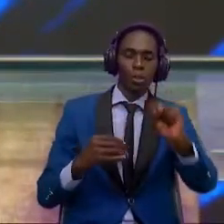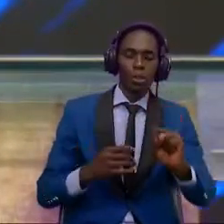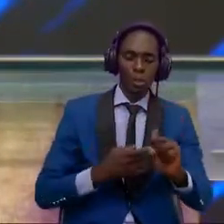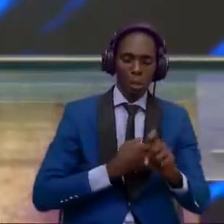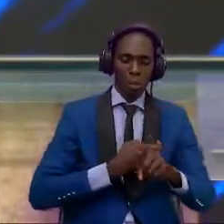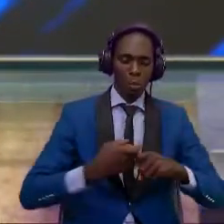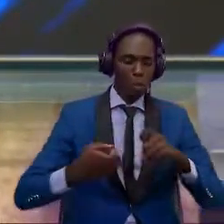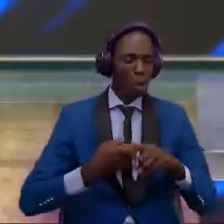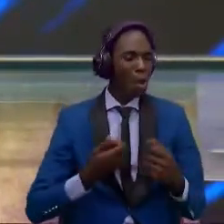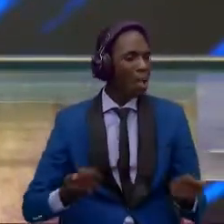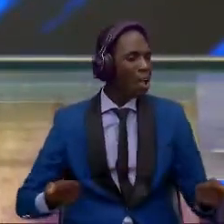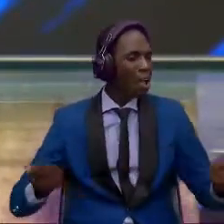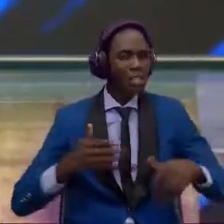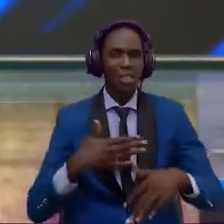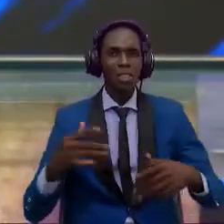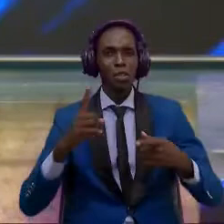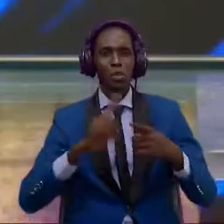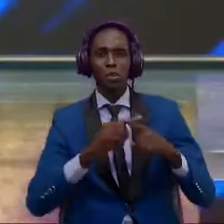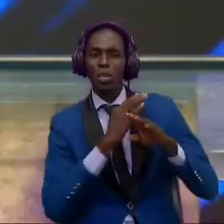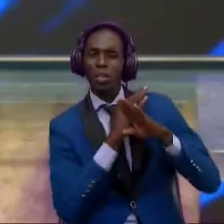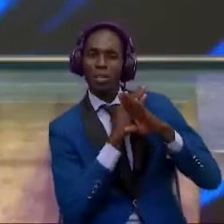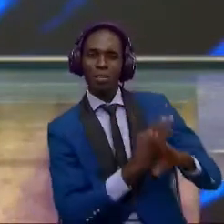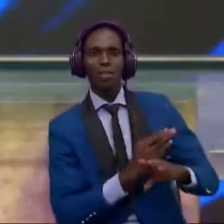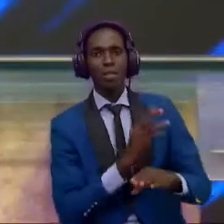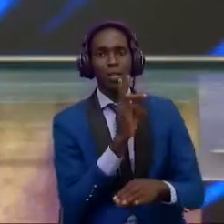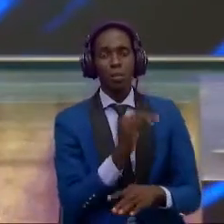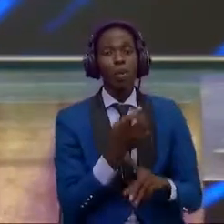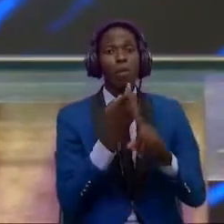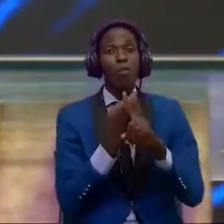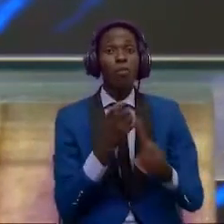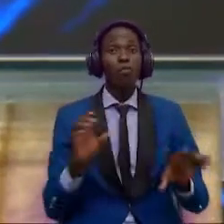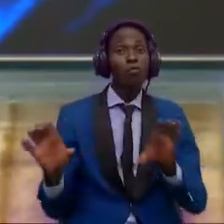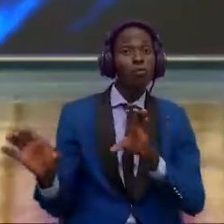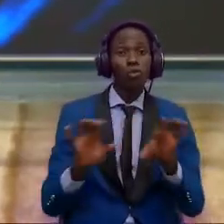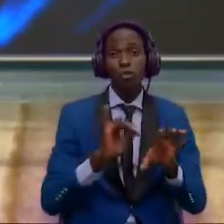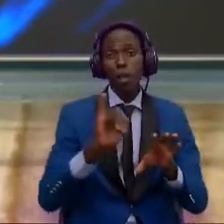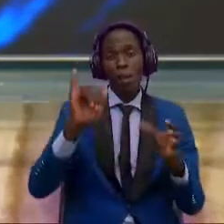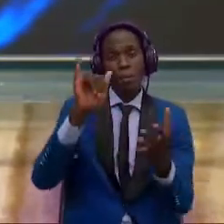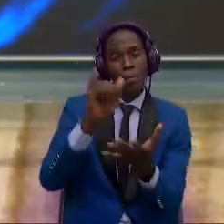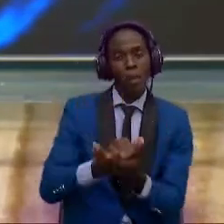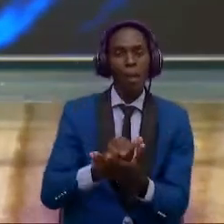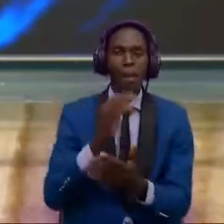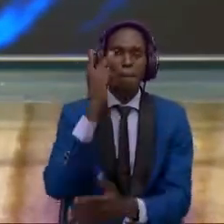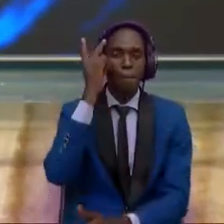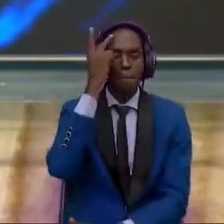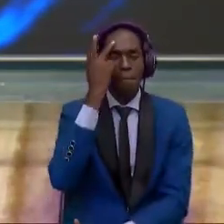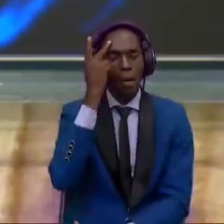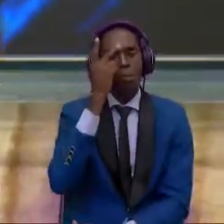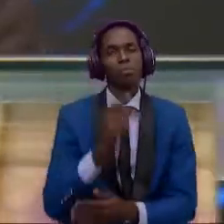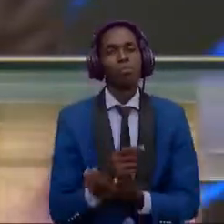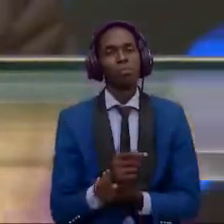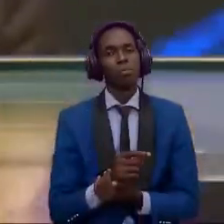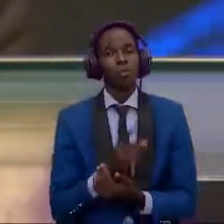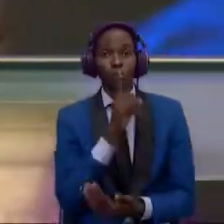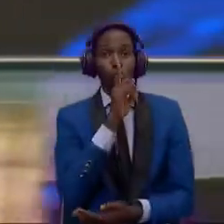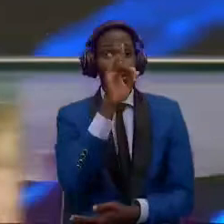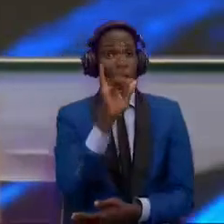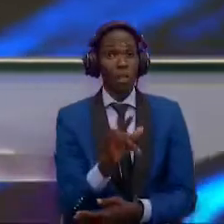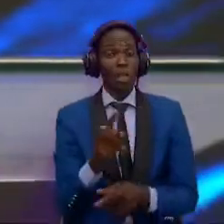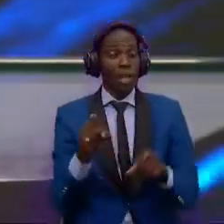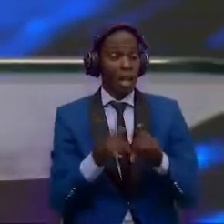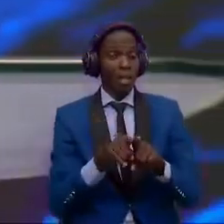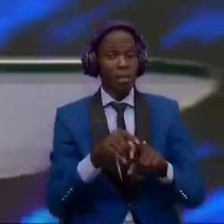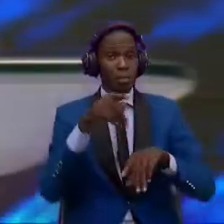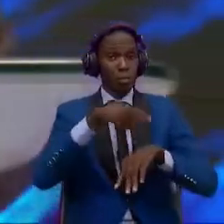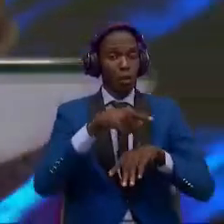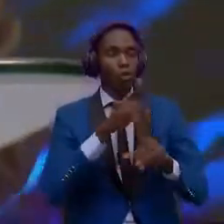persecution, anything to hinder him from fulfilling that purpose. In fact, as he was talking to Timothy